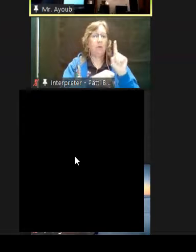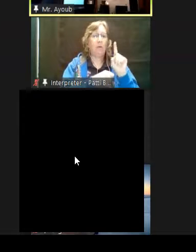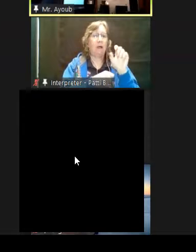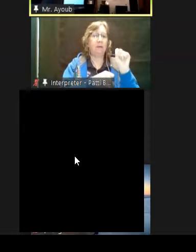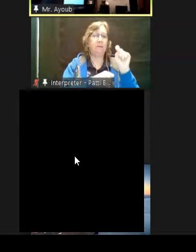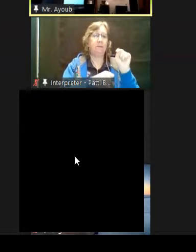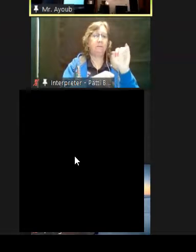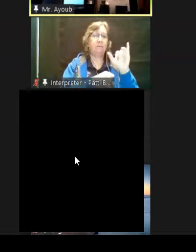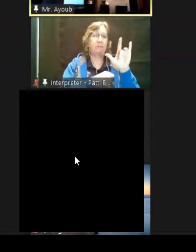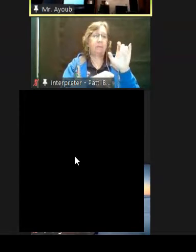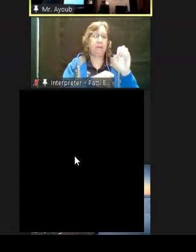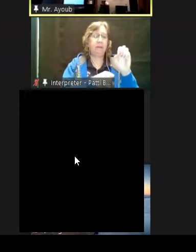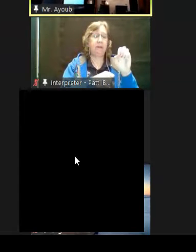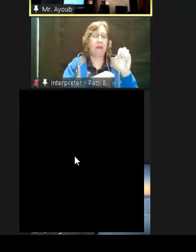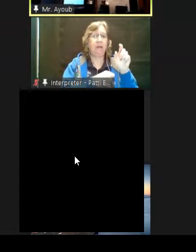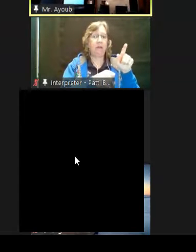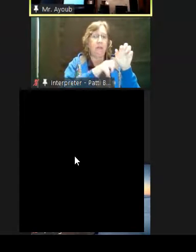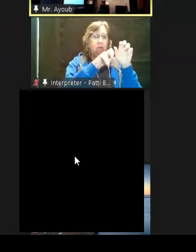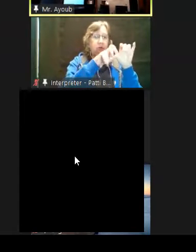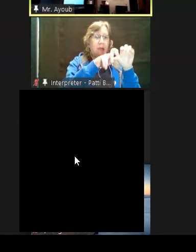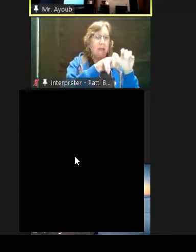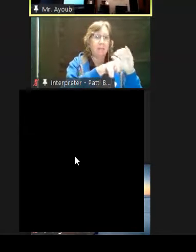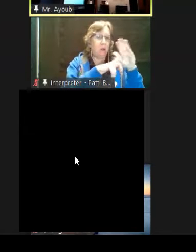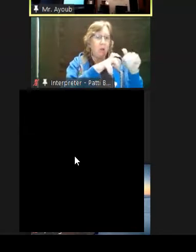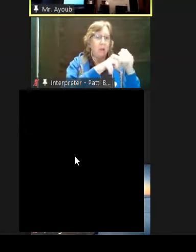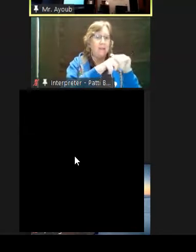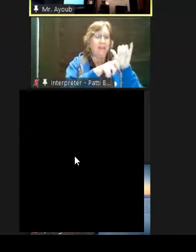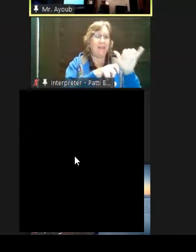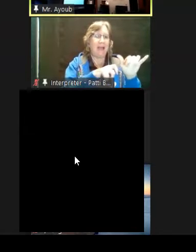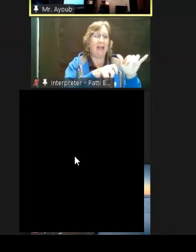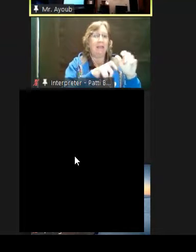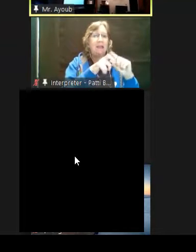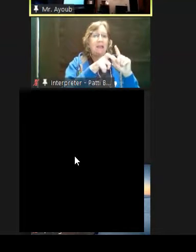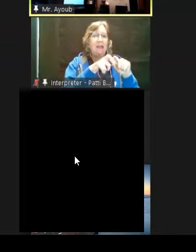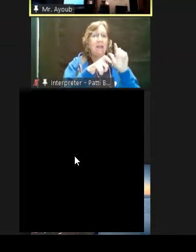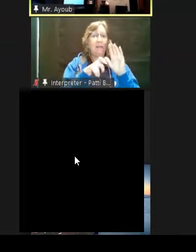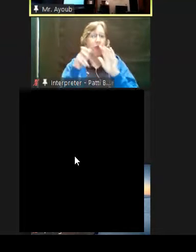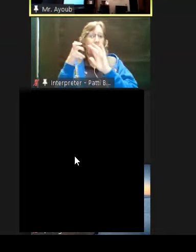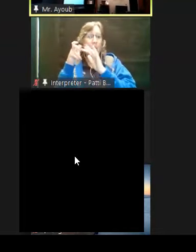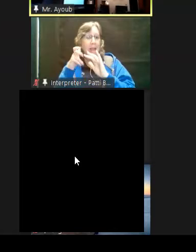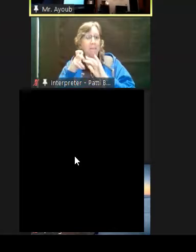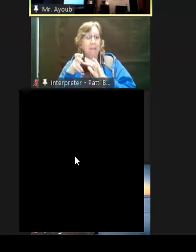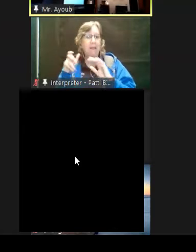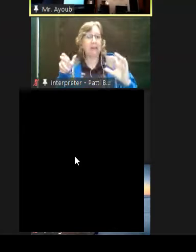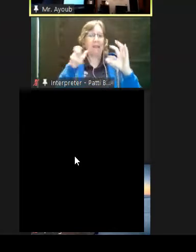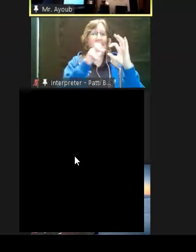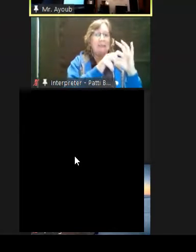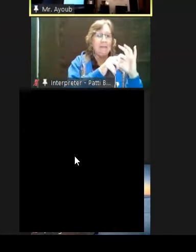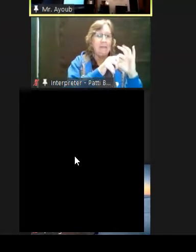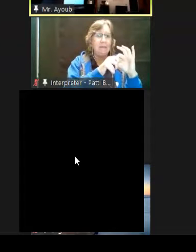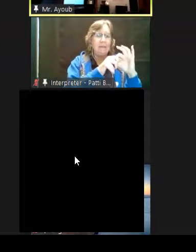put all of your different styles inside of that. And then all of your websites would link to that and take the style they need.